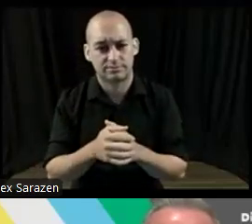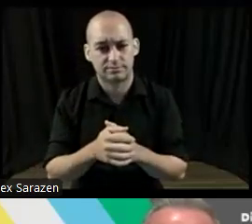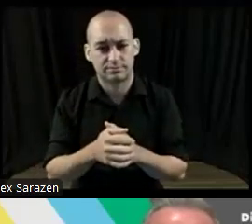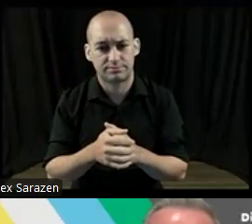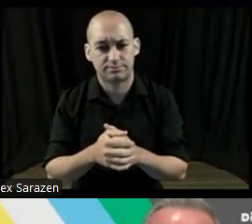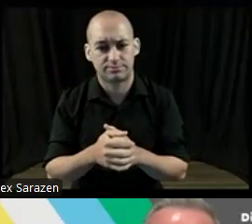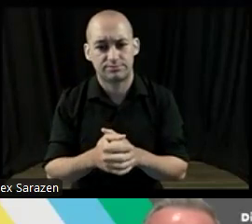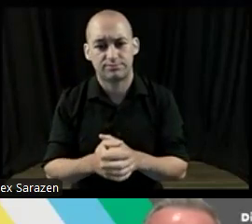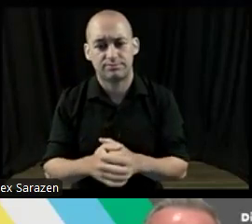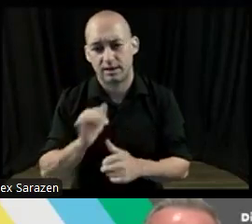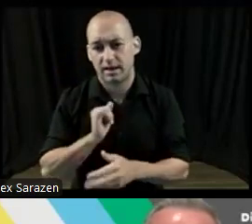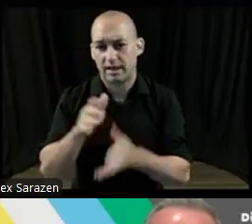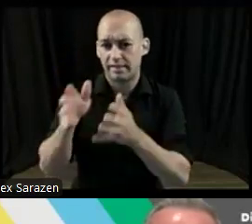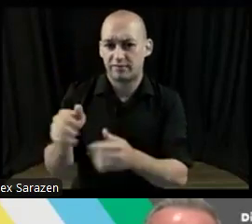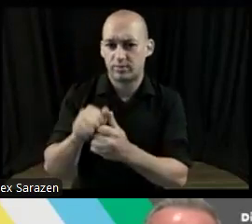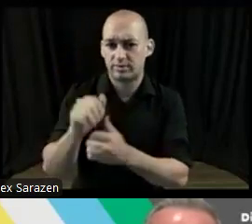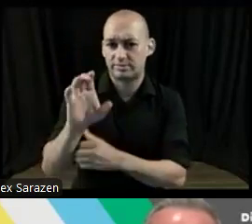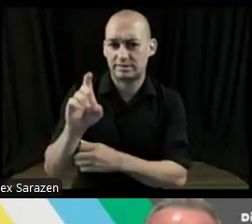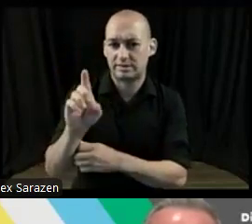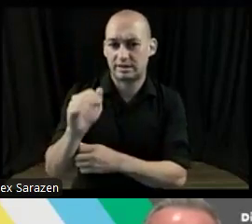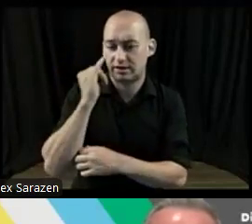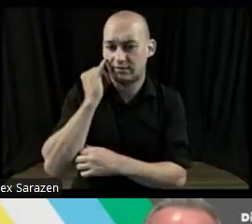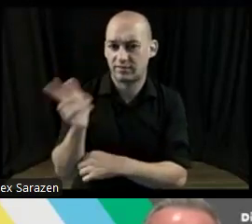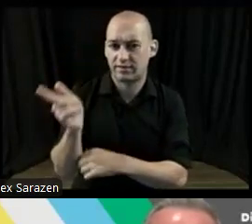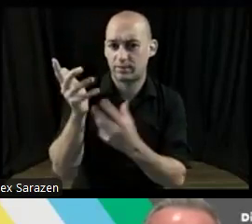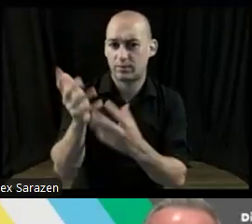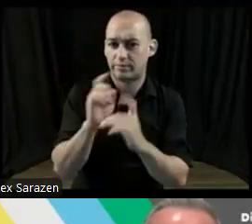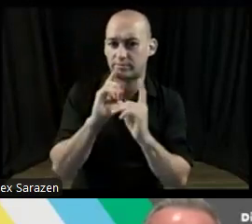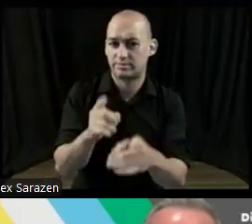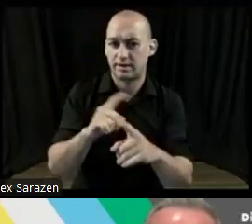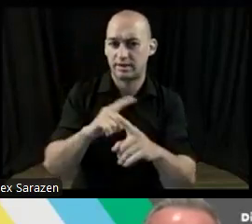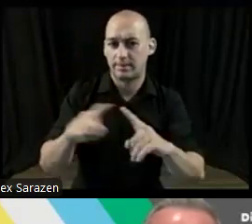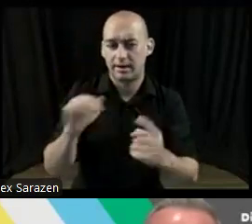I will leave that to CDA if they'd like to respond,